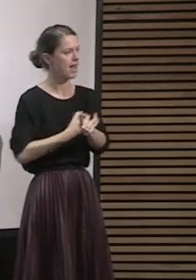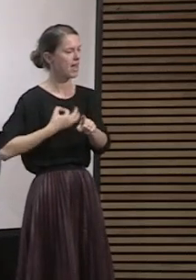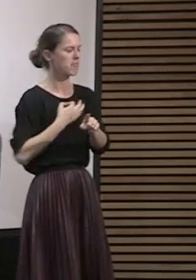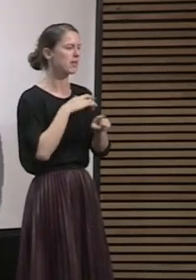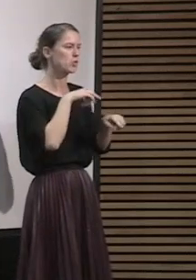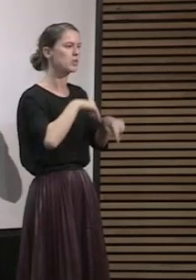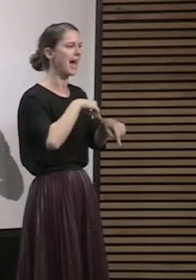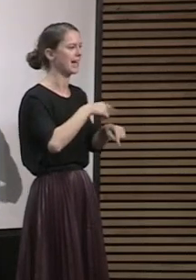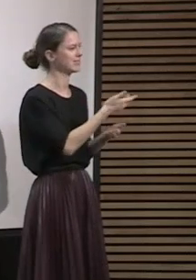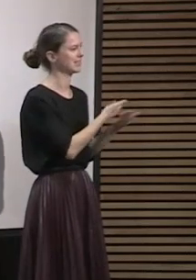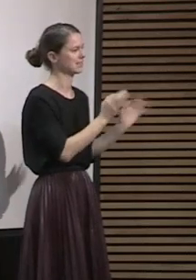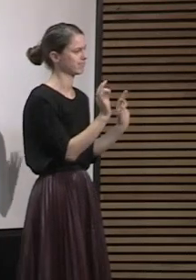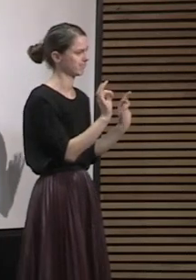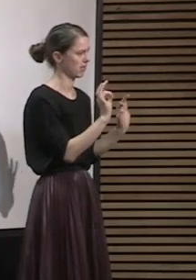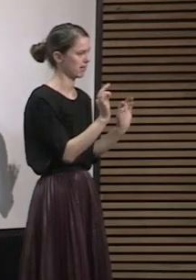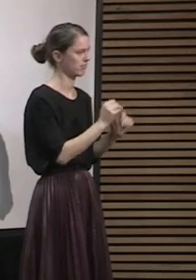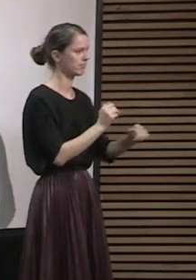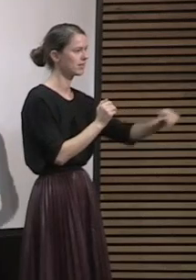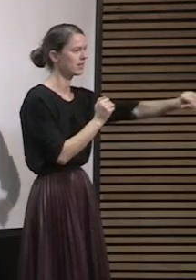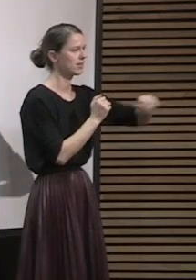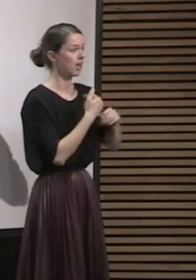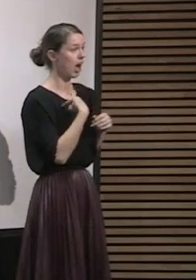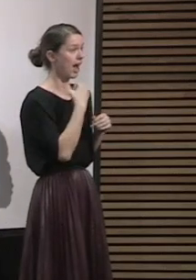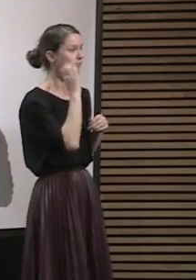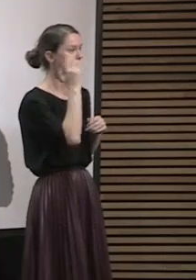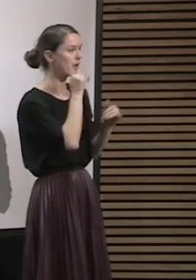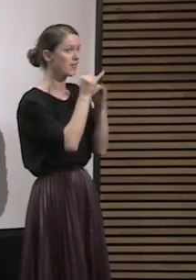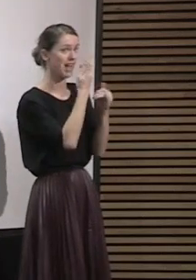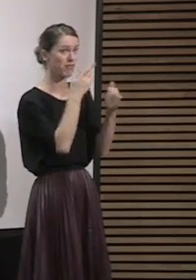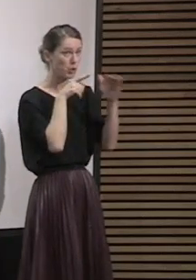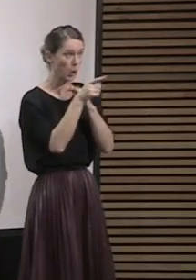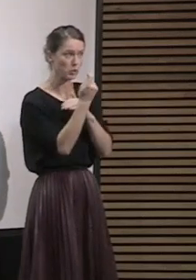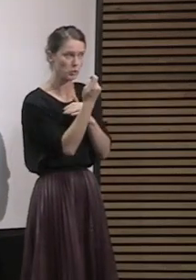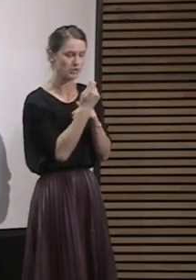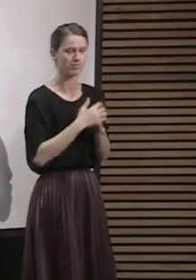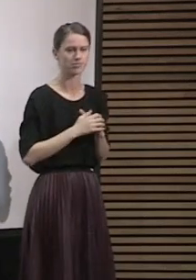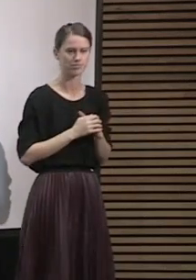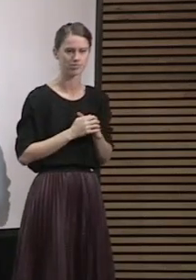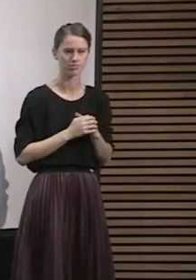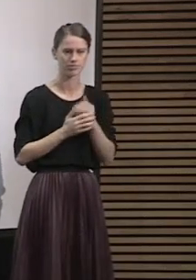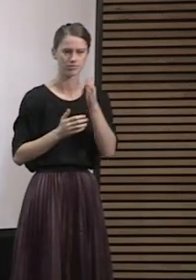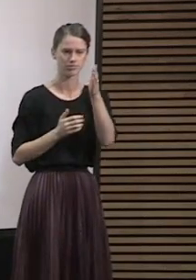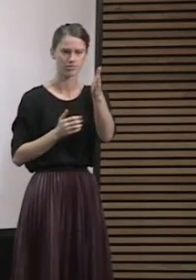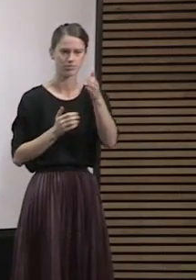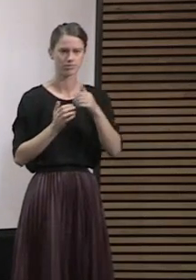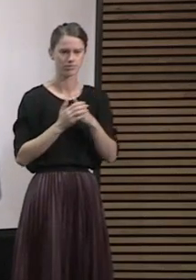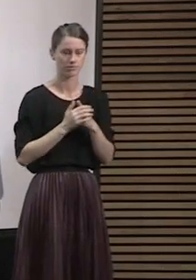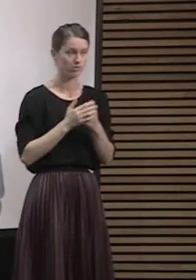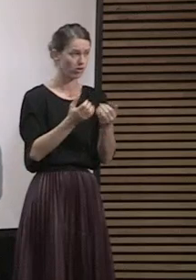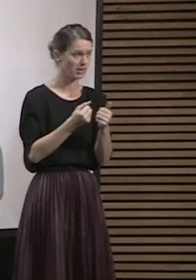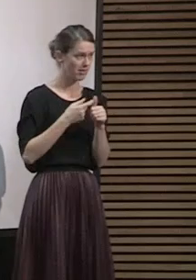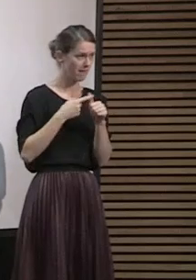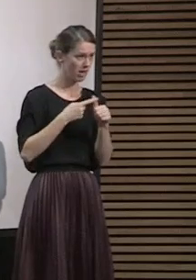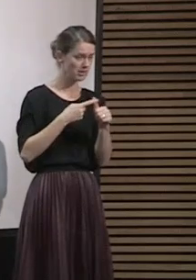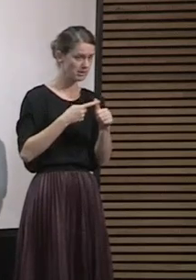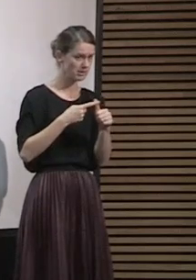wasn't a matter that we considered today. I've actually got some radio interviews, so I've got to go off. Bernard? What advice have you got on how long the